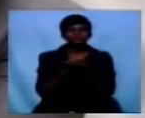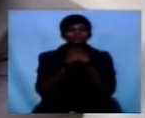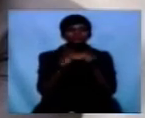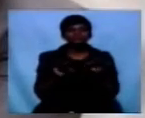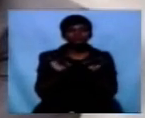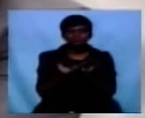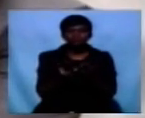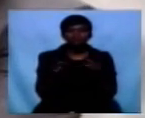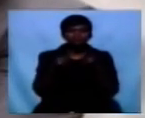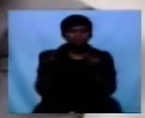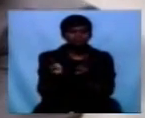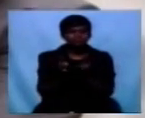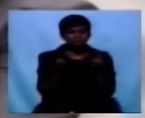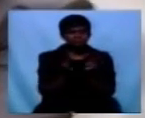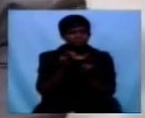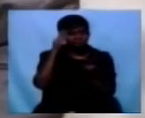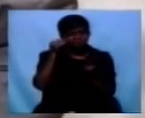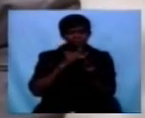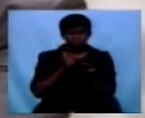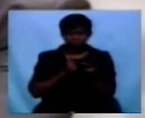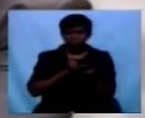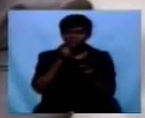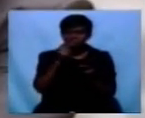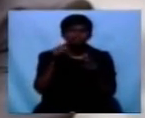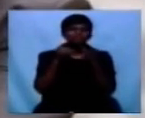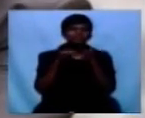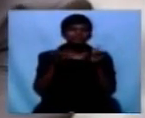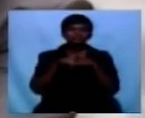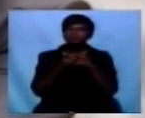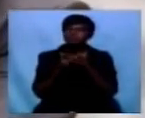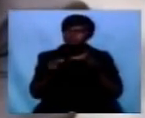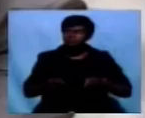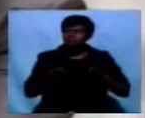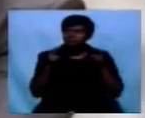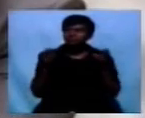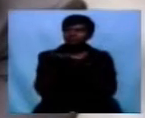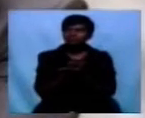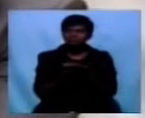The areas, that's why I said we identify first high economic